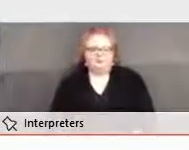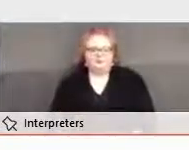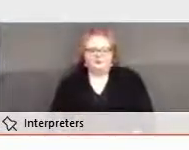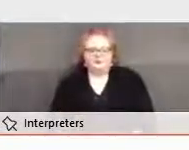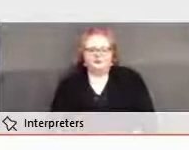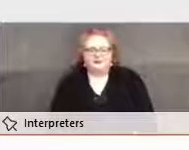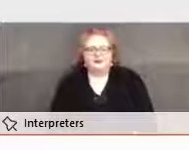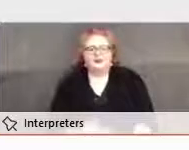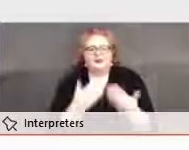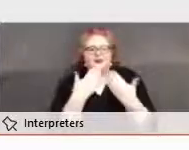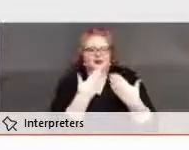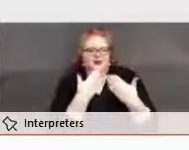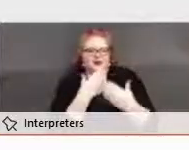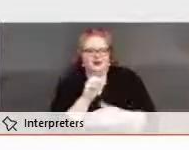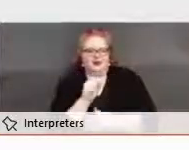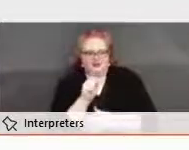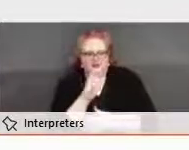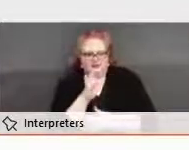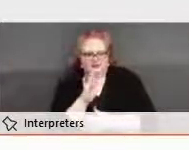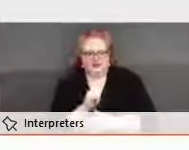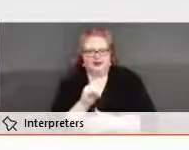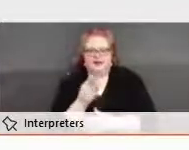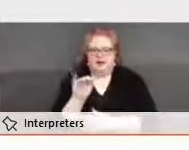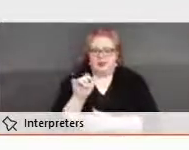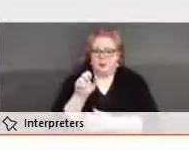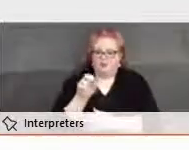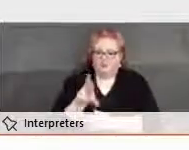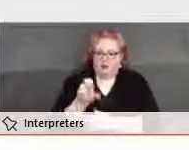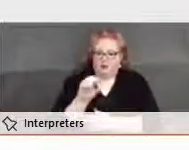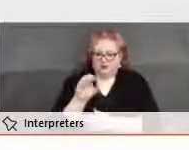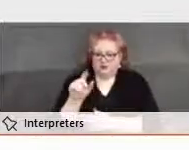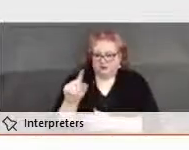Thank you, Stacy. Mayor Scott, members of the board.